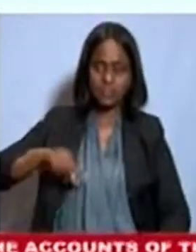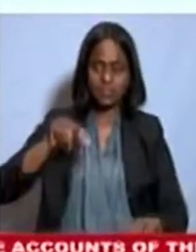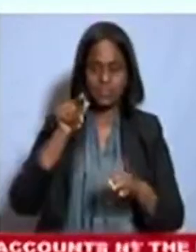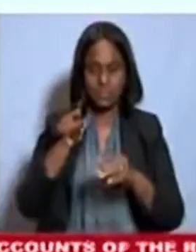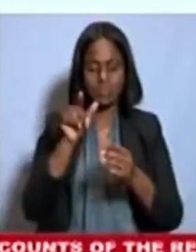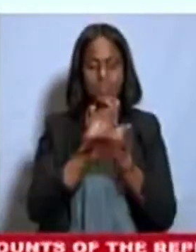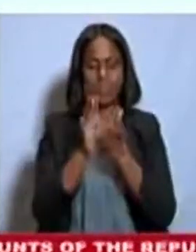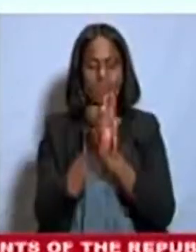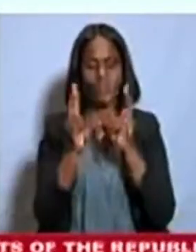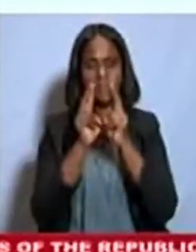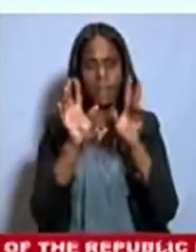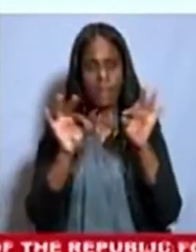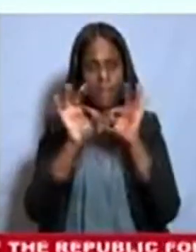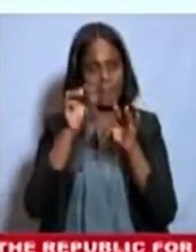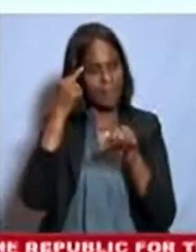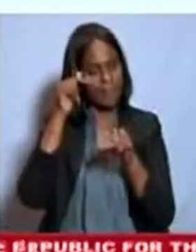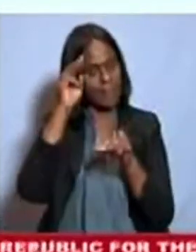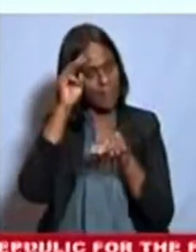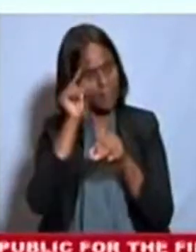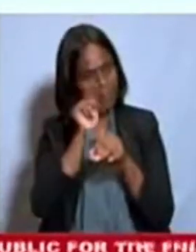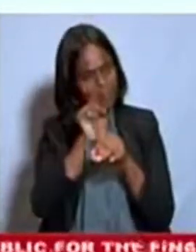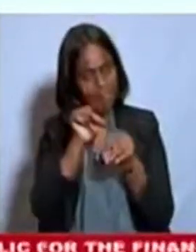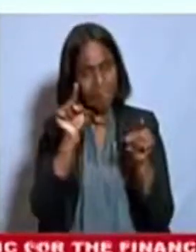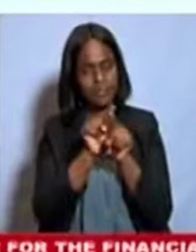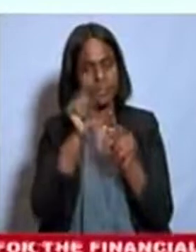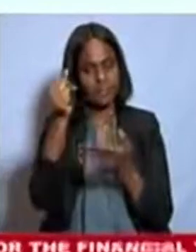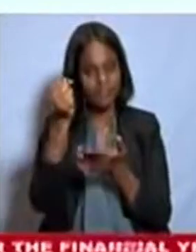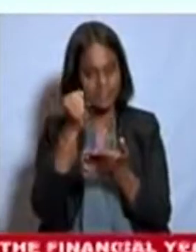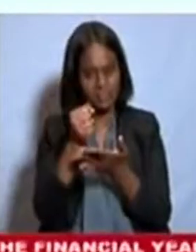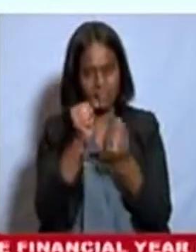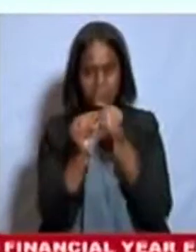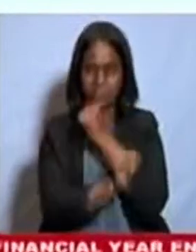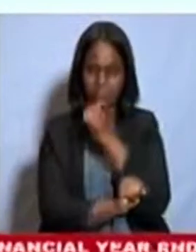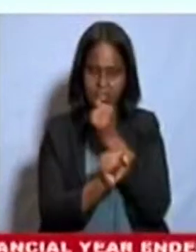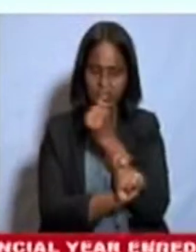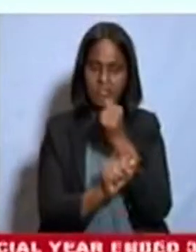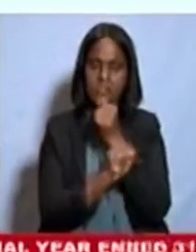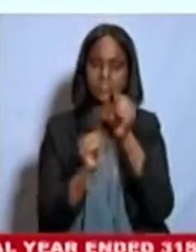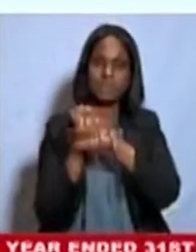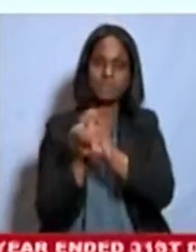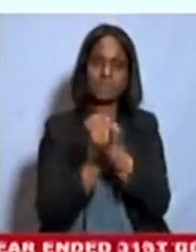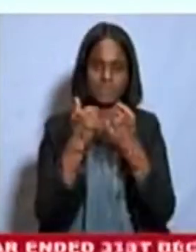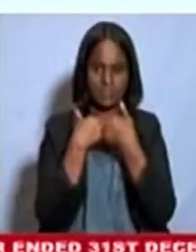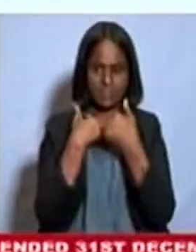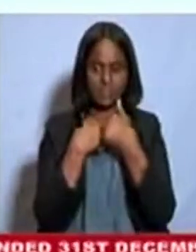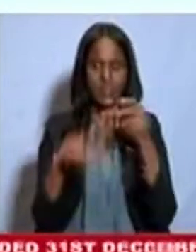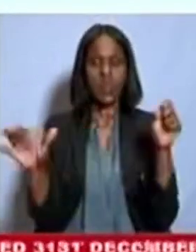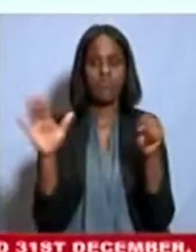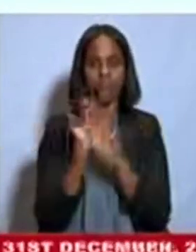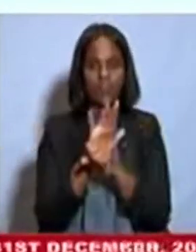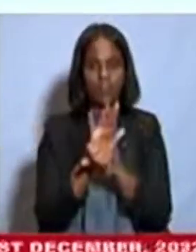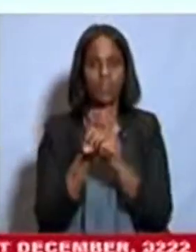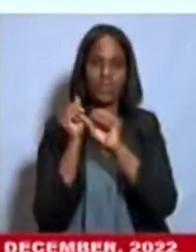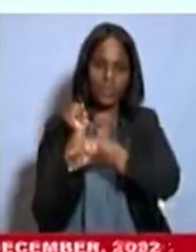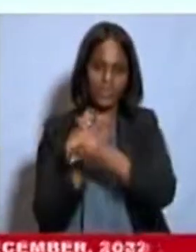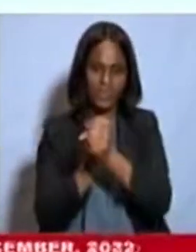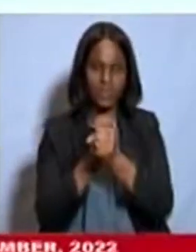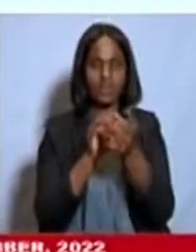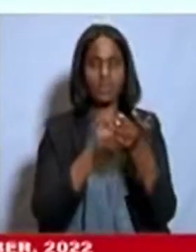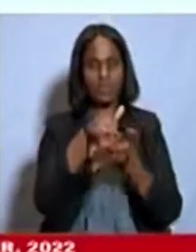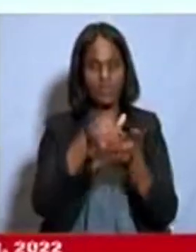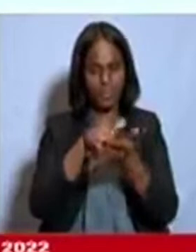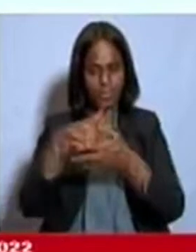became imperative for the ministry to engage state security wings to conduct a comprehensive security